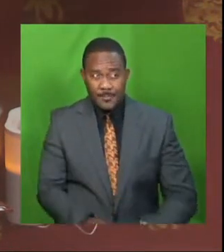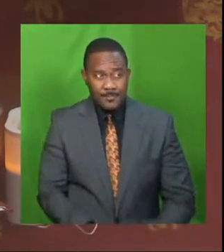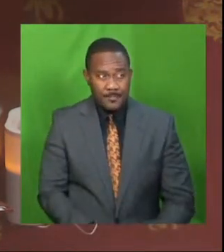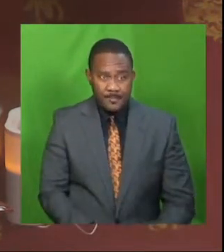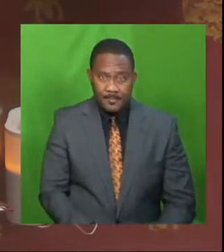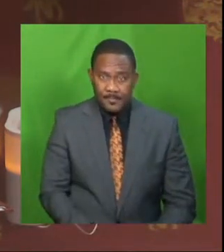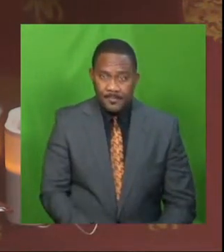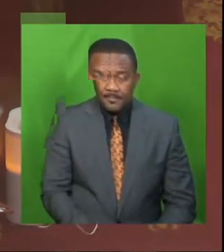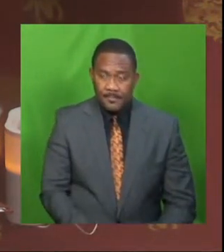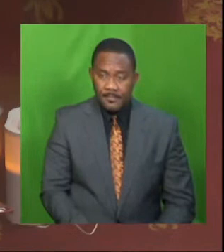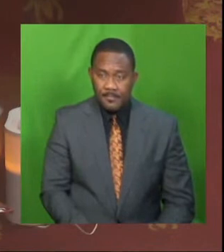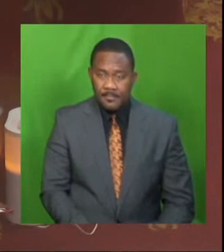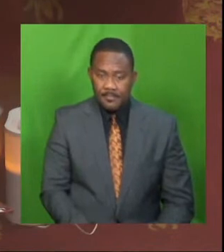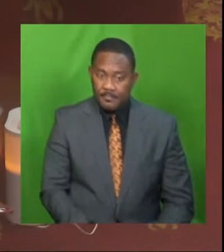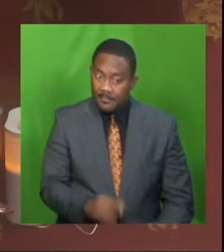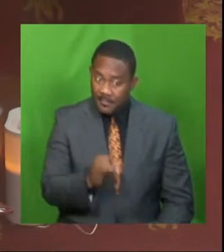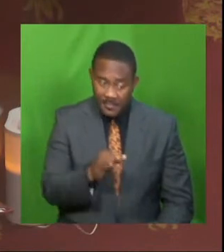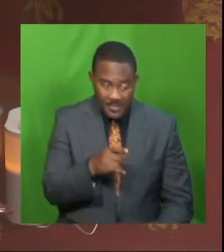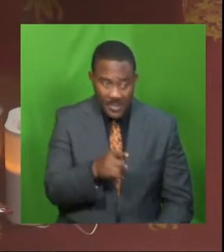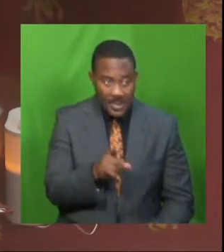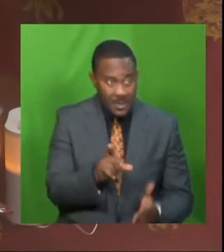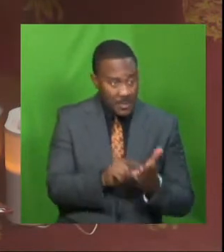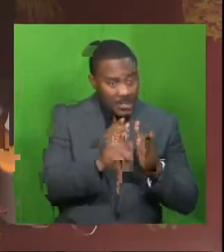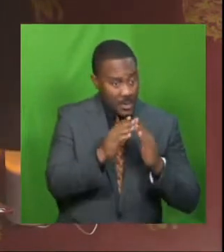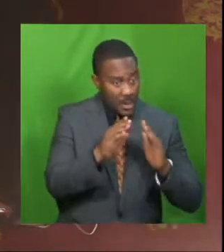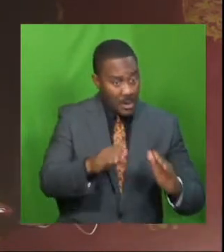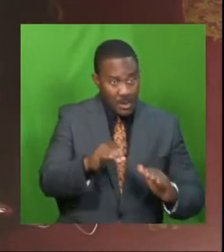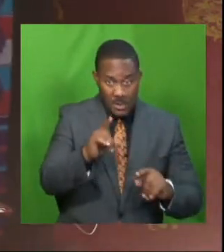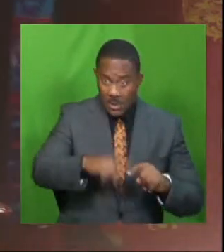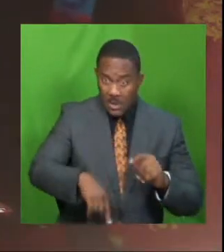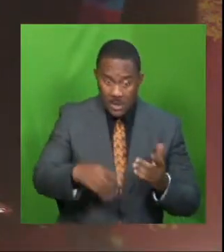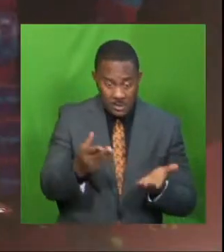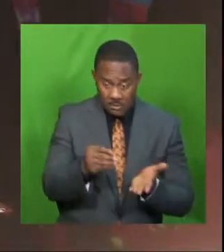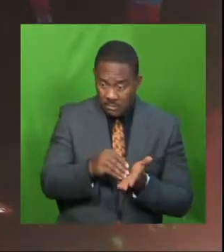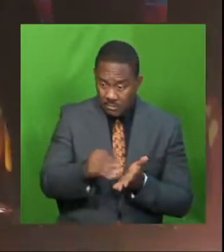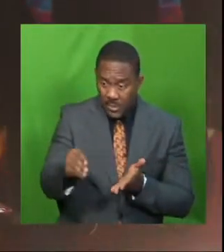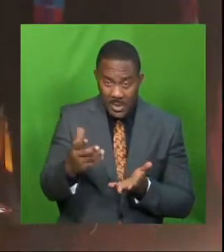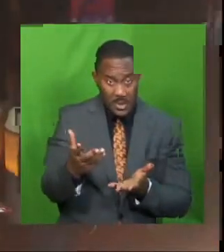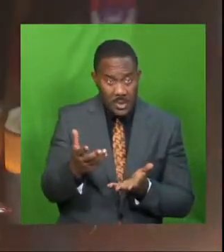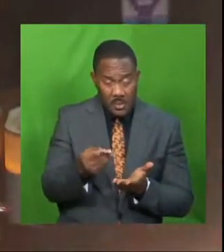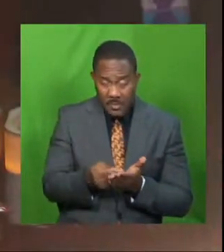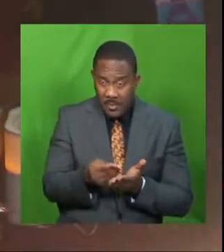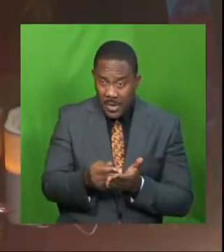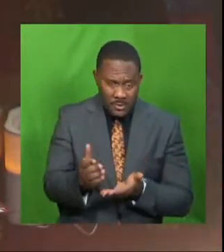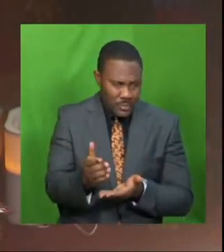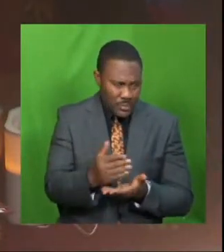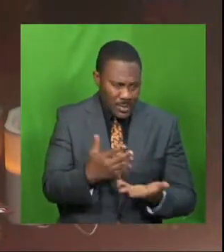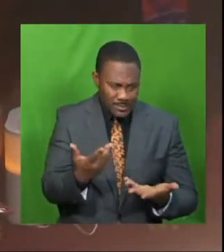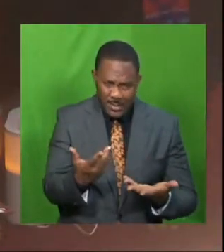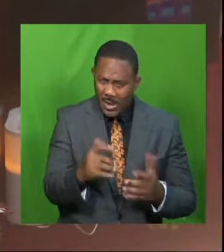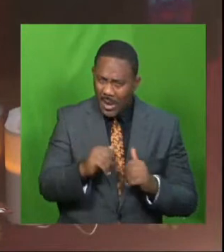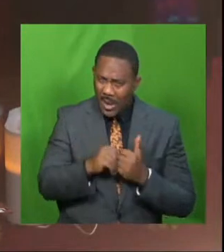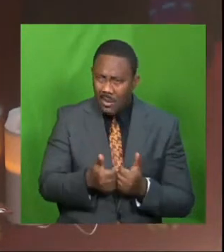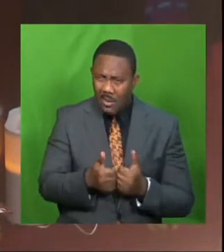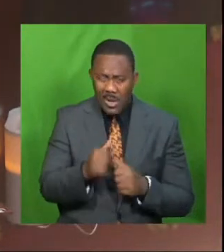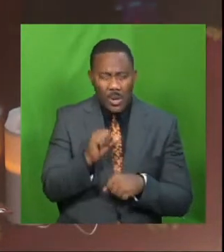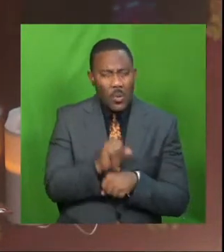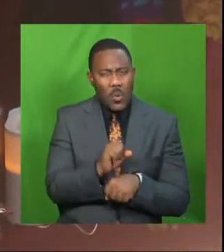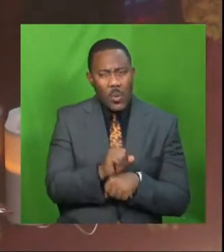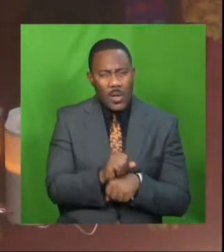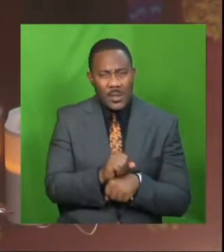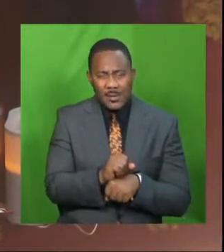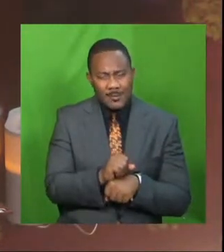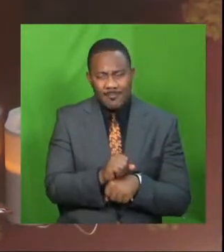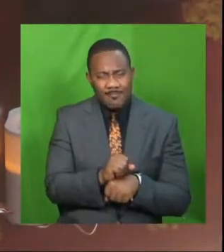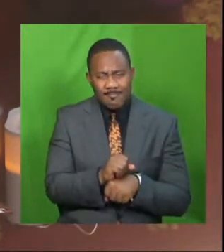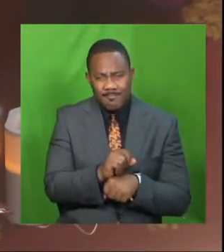ends meet, the ability to do independent and sacrosanct journalism sometimes is brought into question.